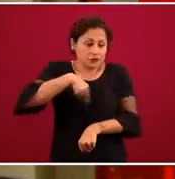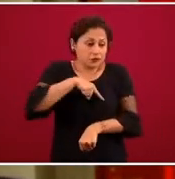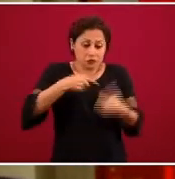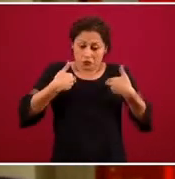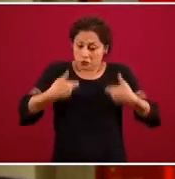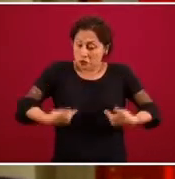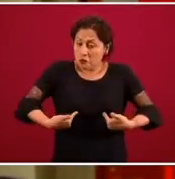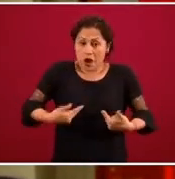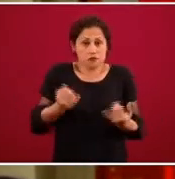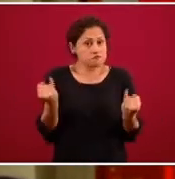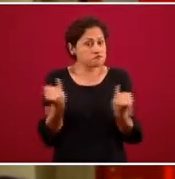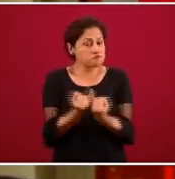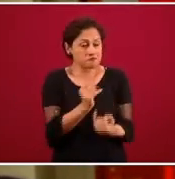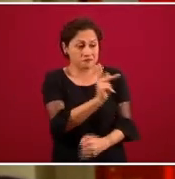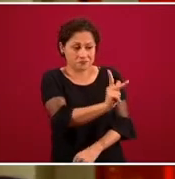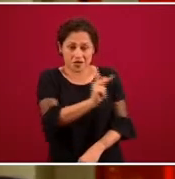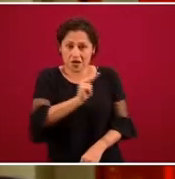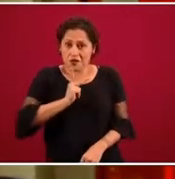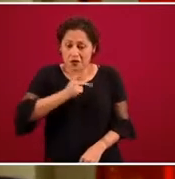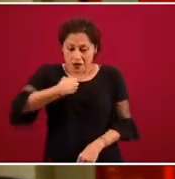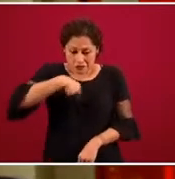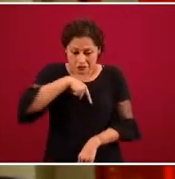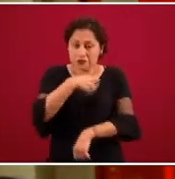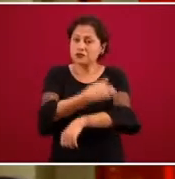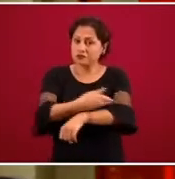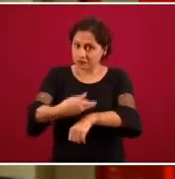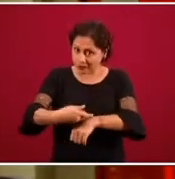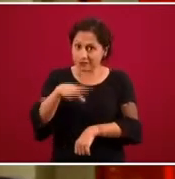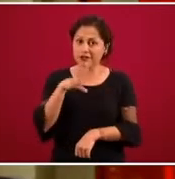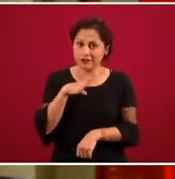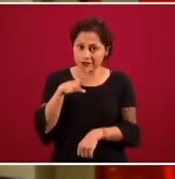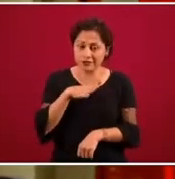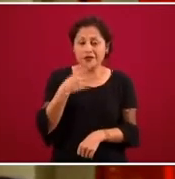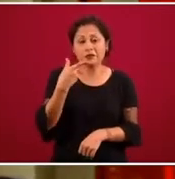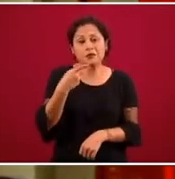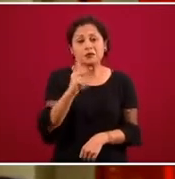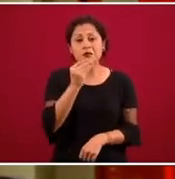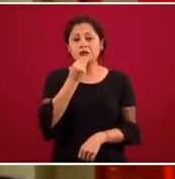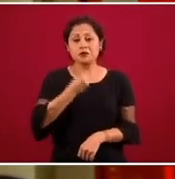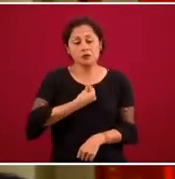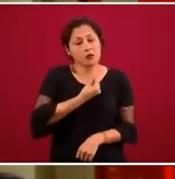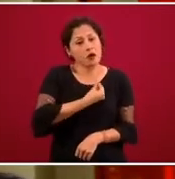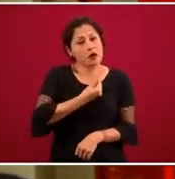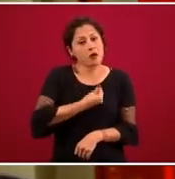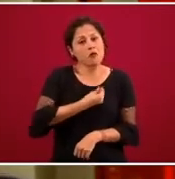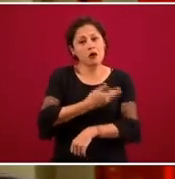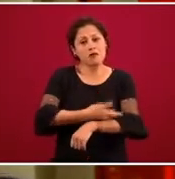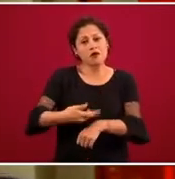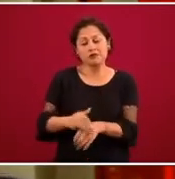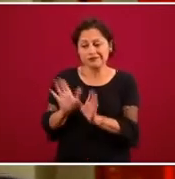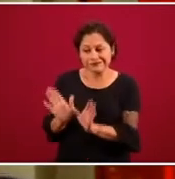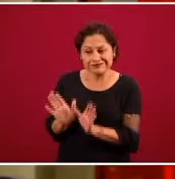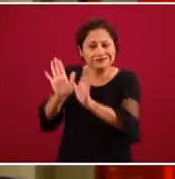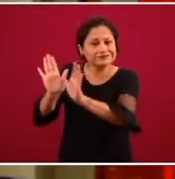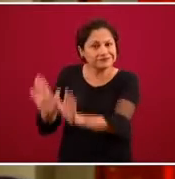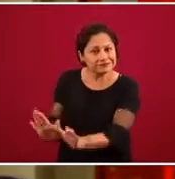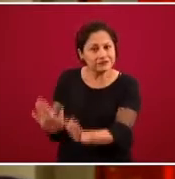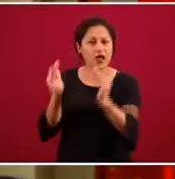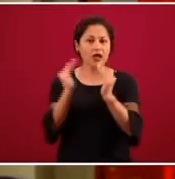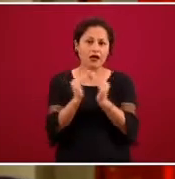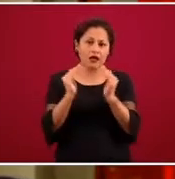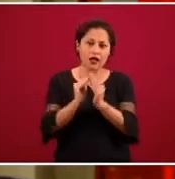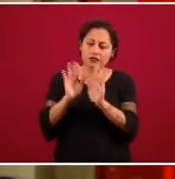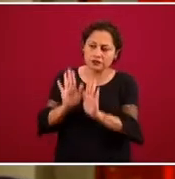you know what? Today, we're leaving a lot. We're pushing it to the side. We're leaving our houses to the side, our